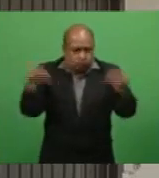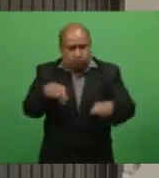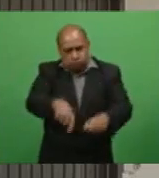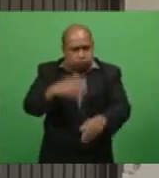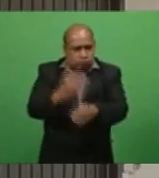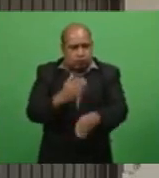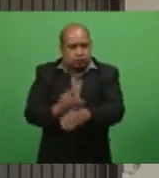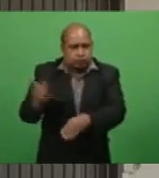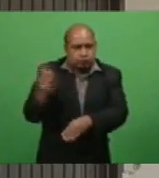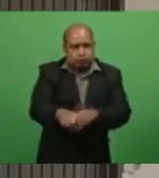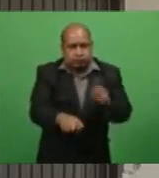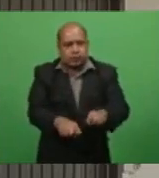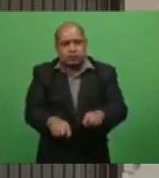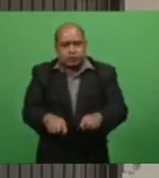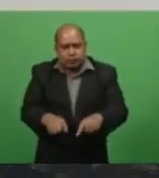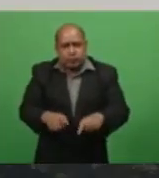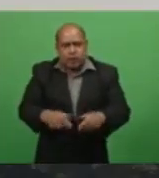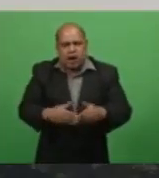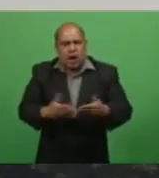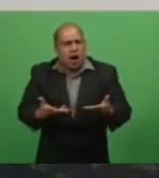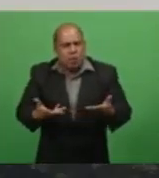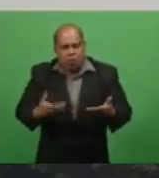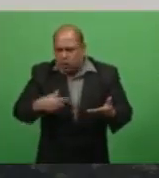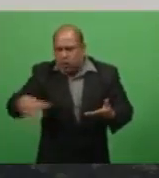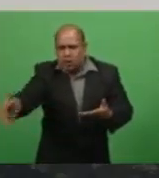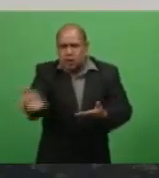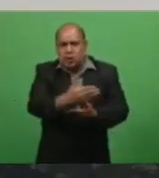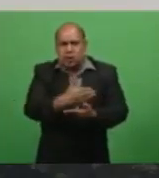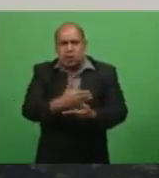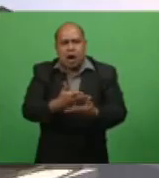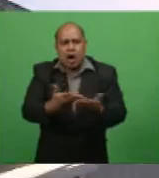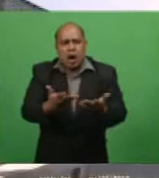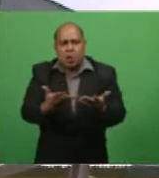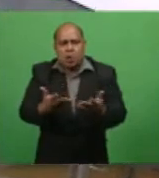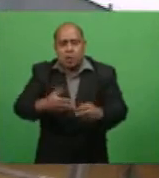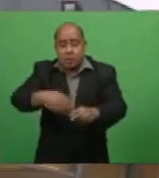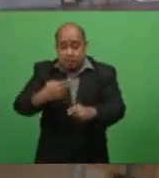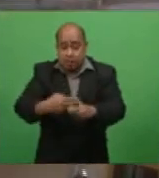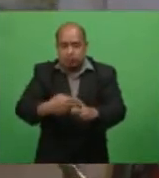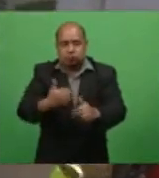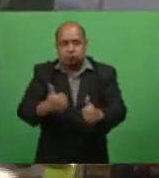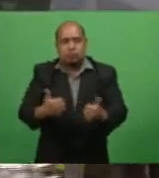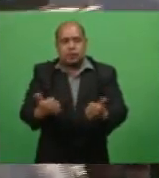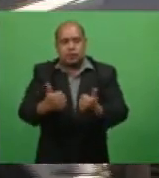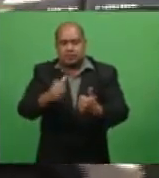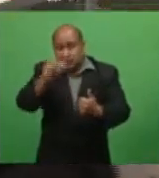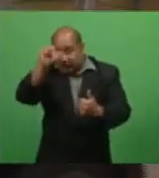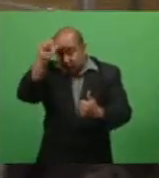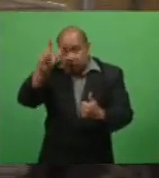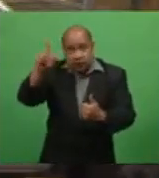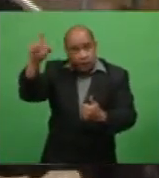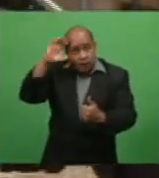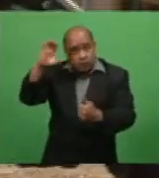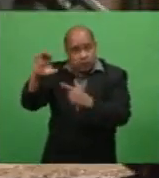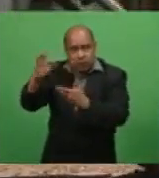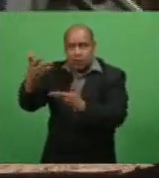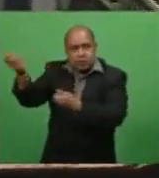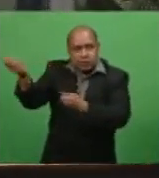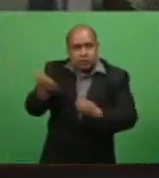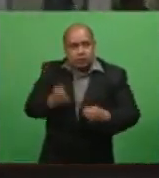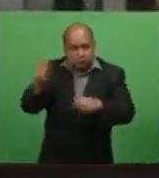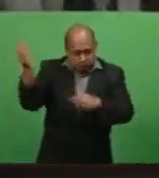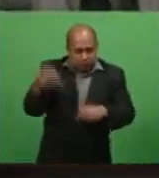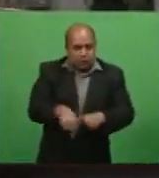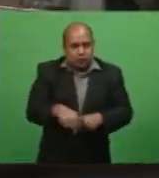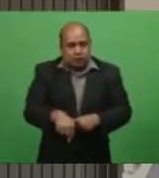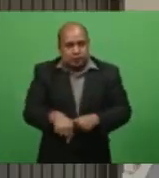harvesters, the operators for mechanical harvesters from India, how are we going to bring them in because the difficulties that farmers are